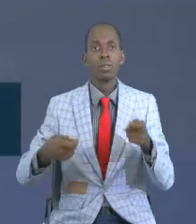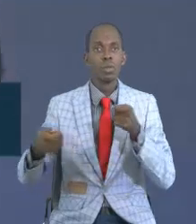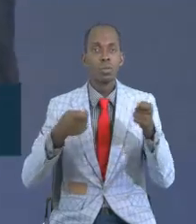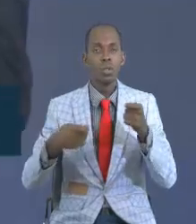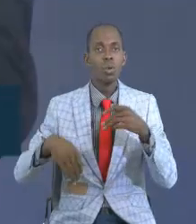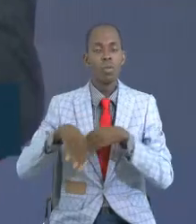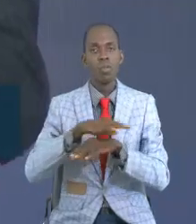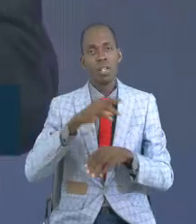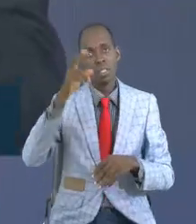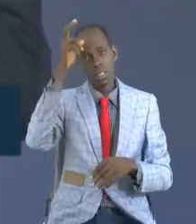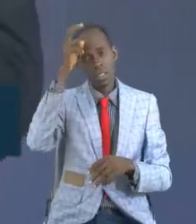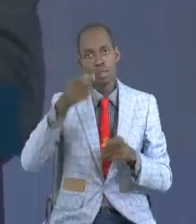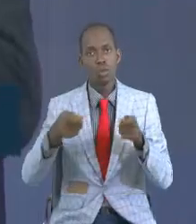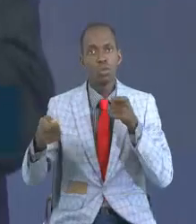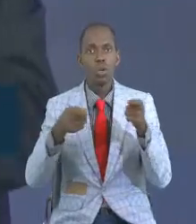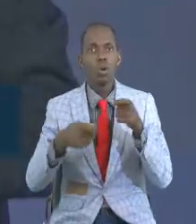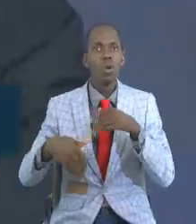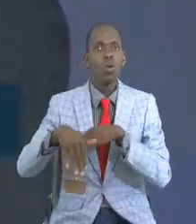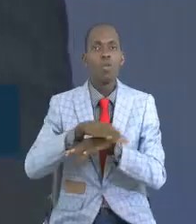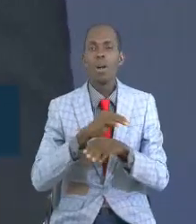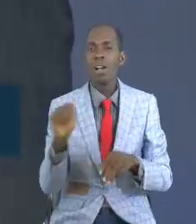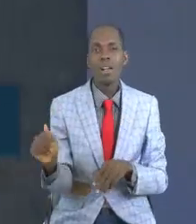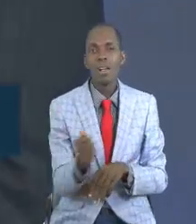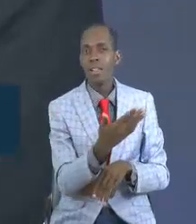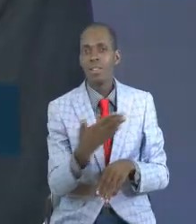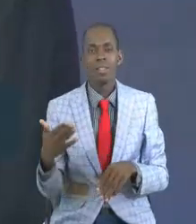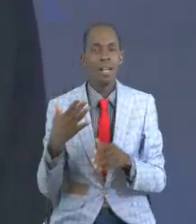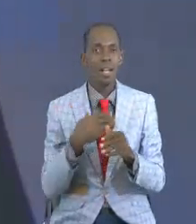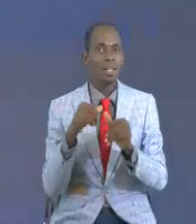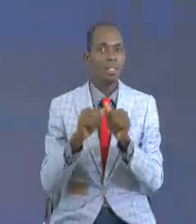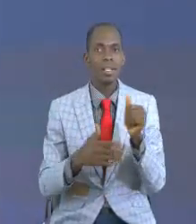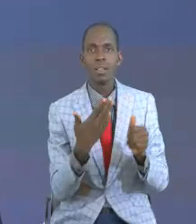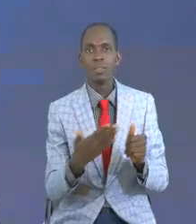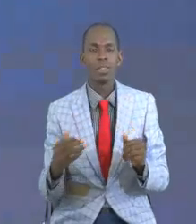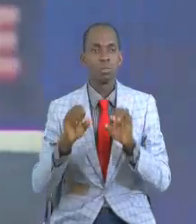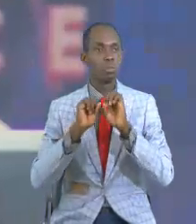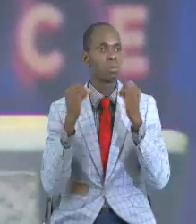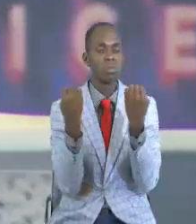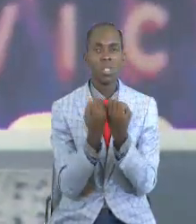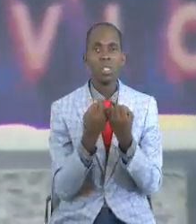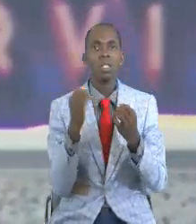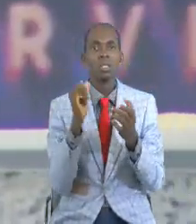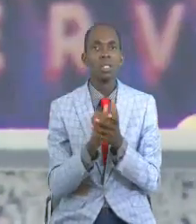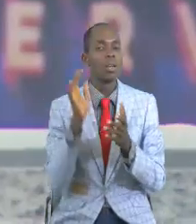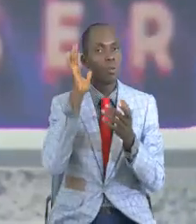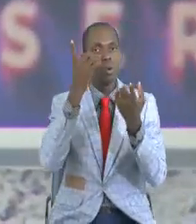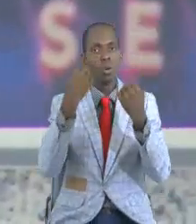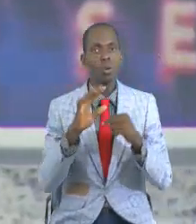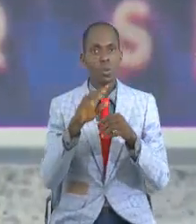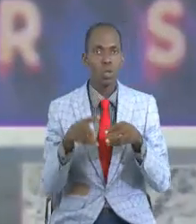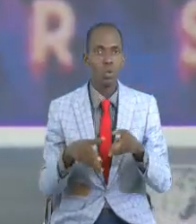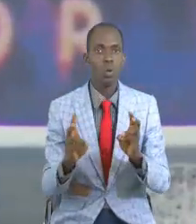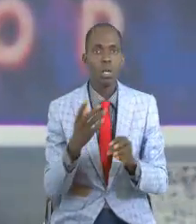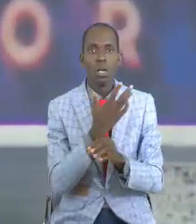Satan. Dominion over anything and everything in society that will come your way and double cross you and will